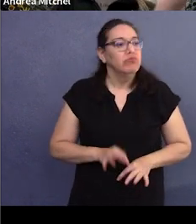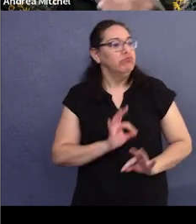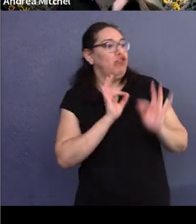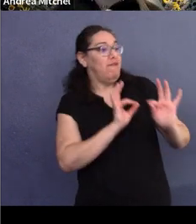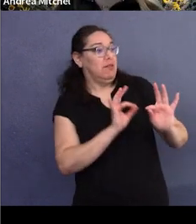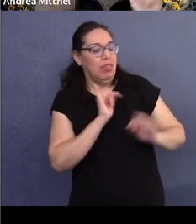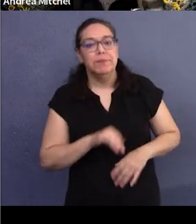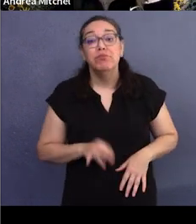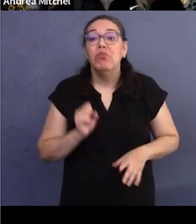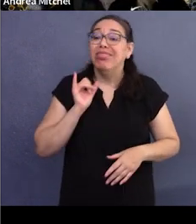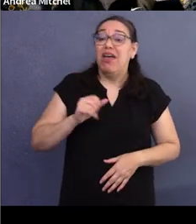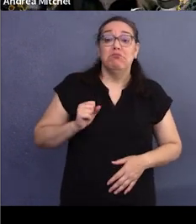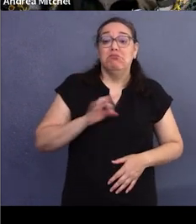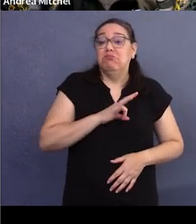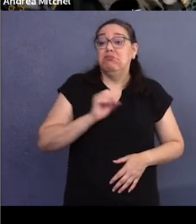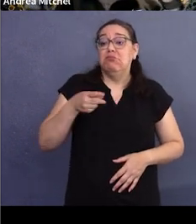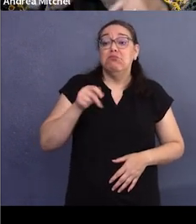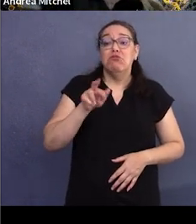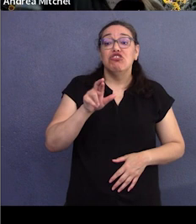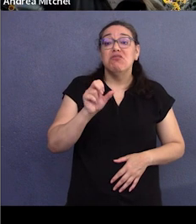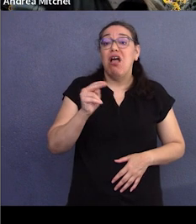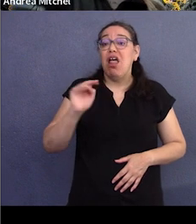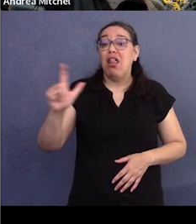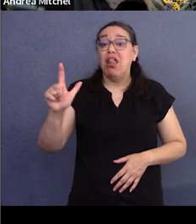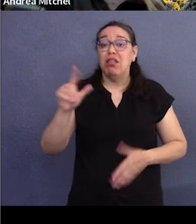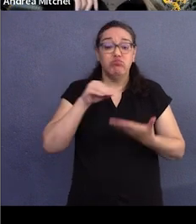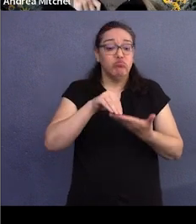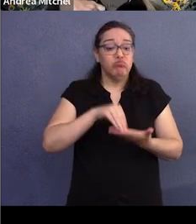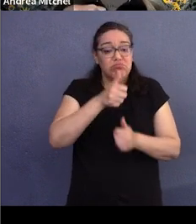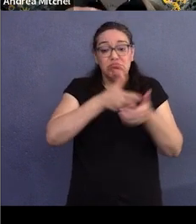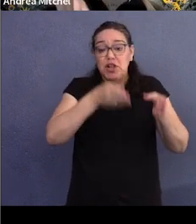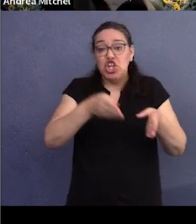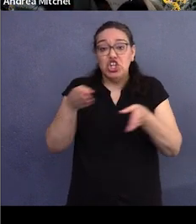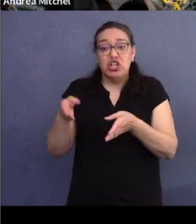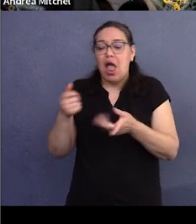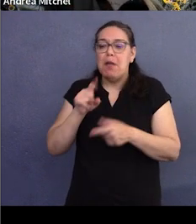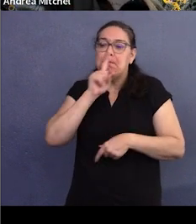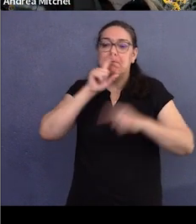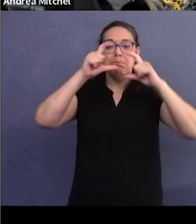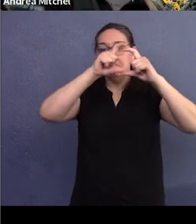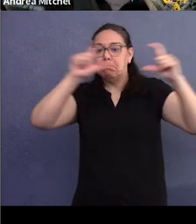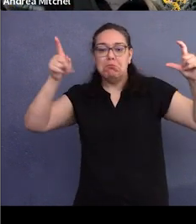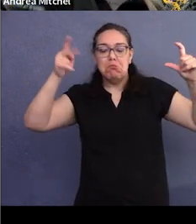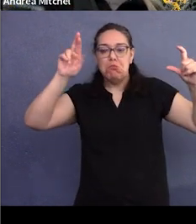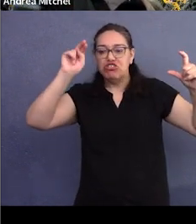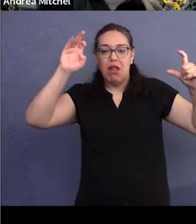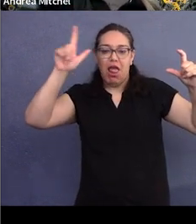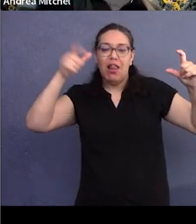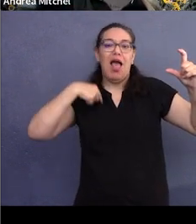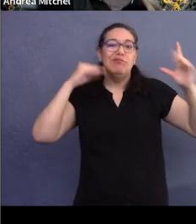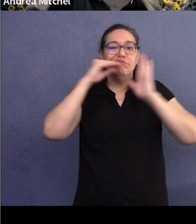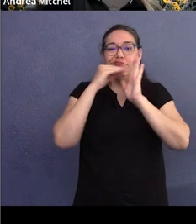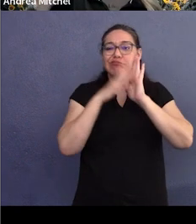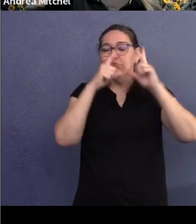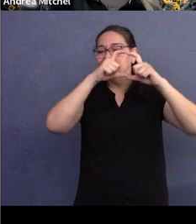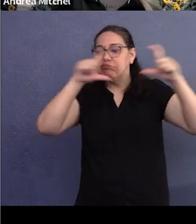so that's personnel. You just list each person, you put above it, and I would not put personnel. I would put artists, whatever the